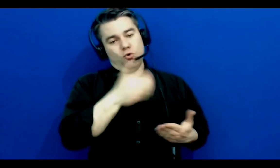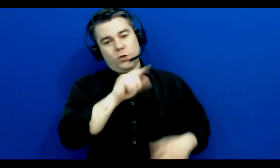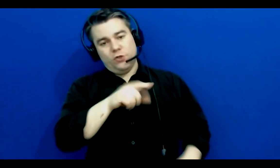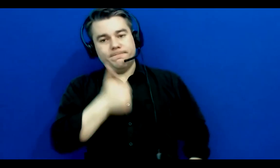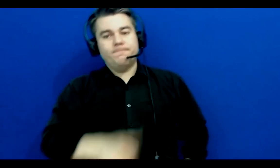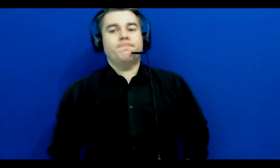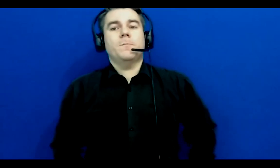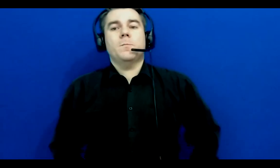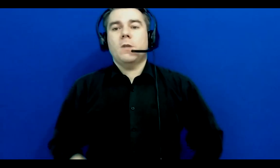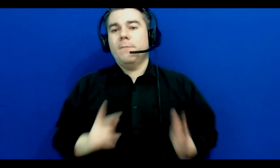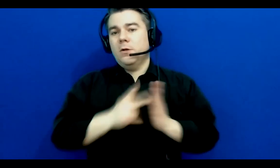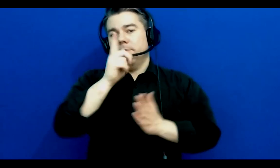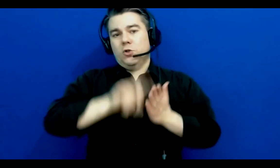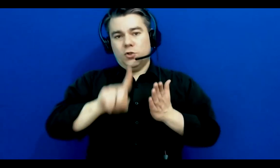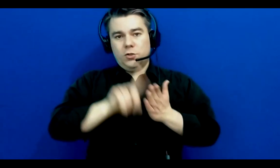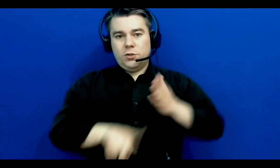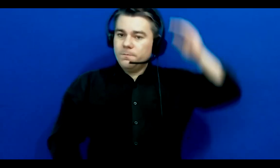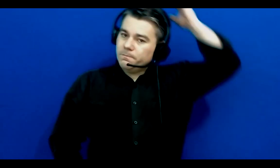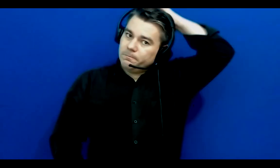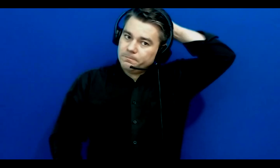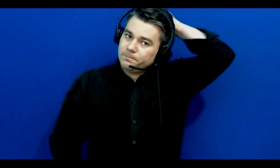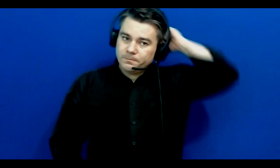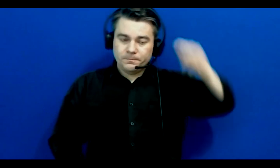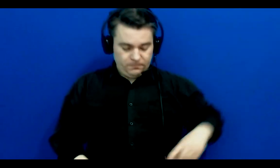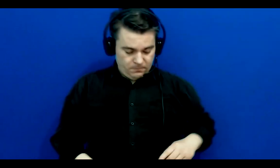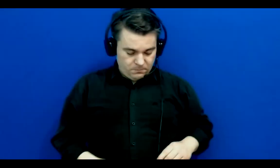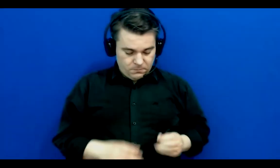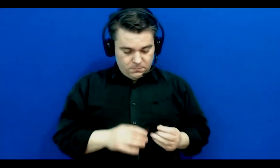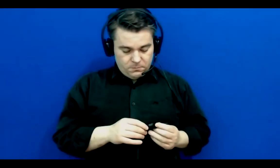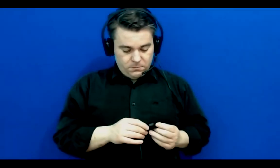All right, I'm double checking here.